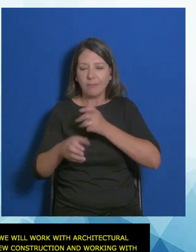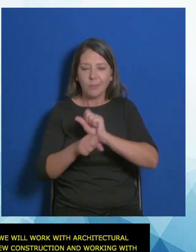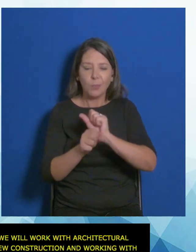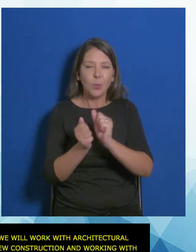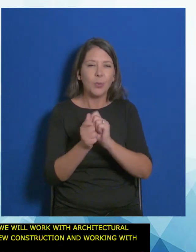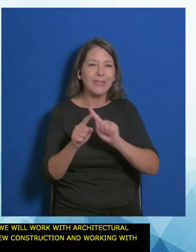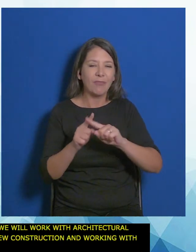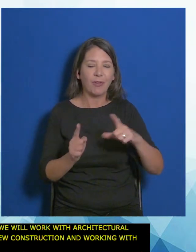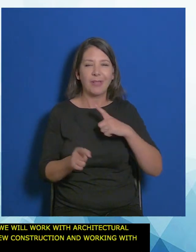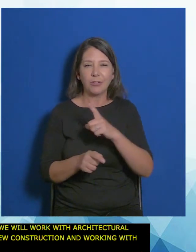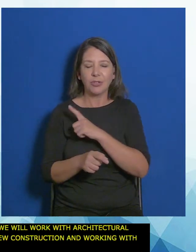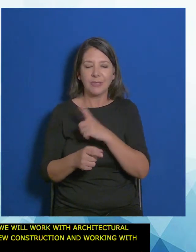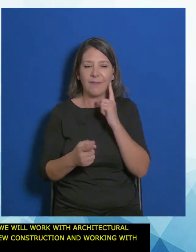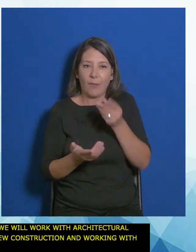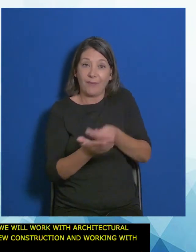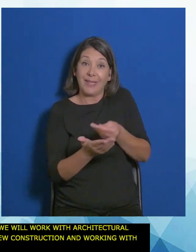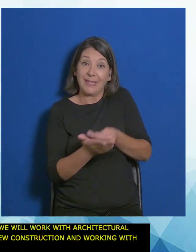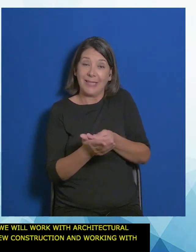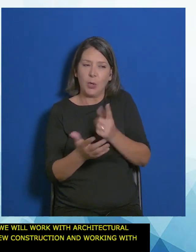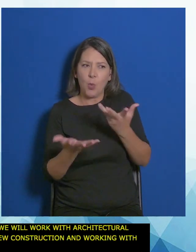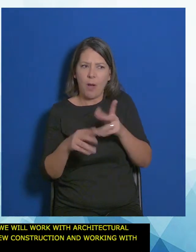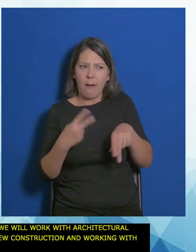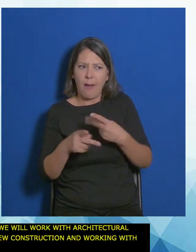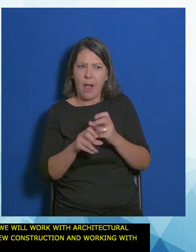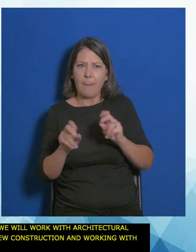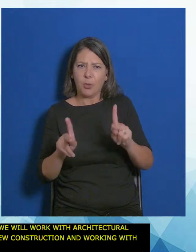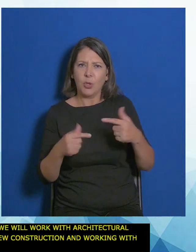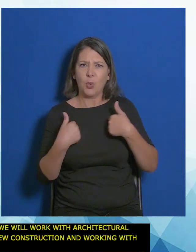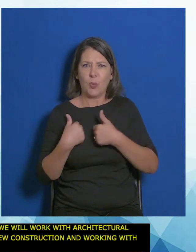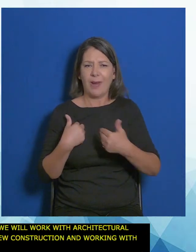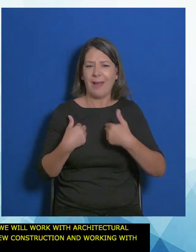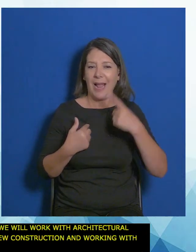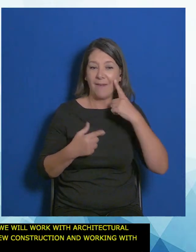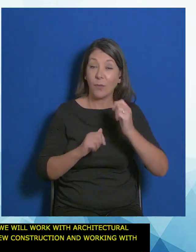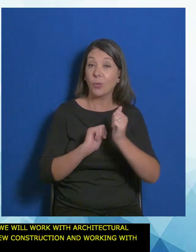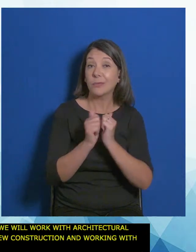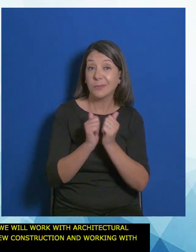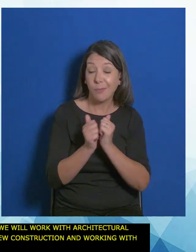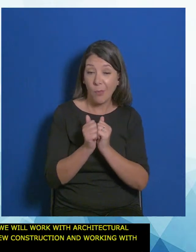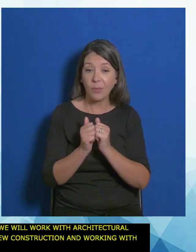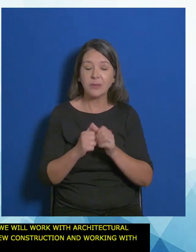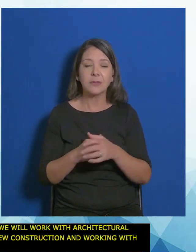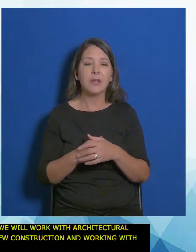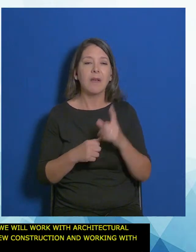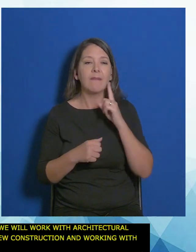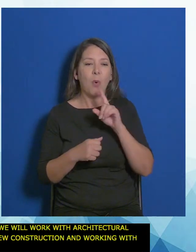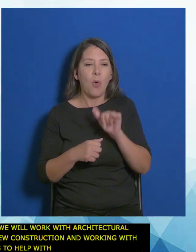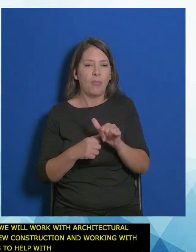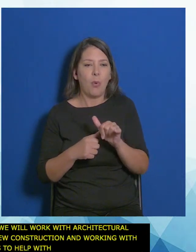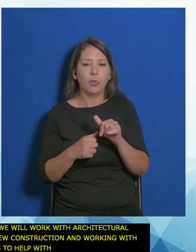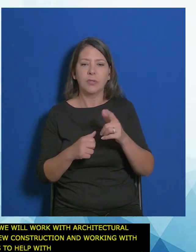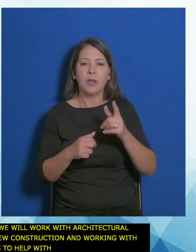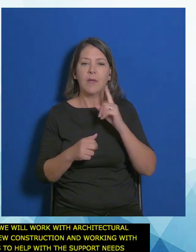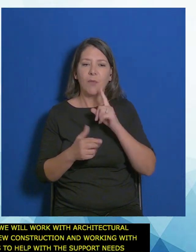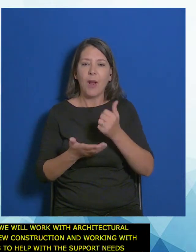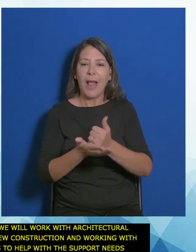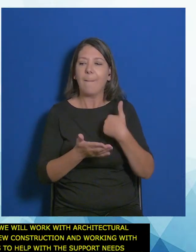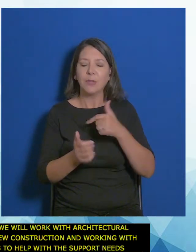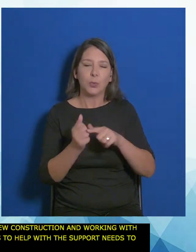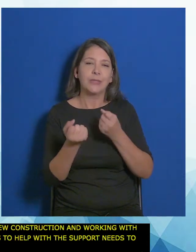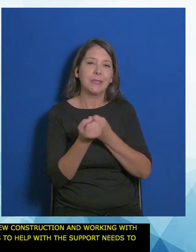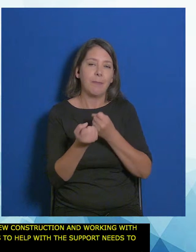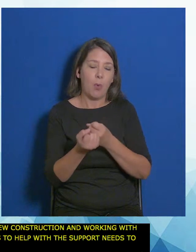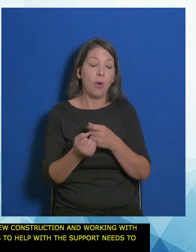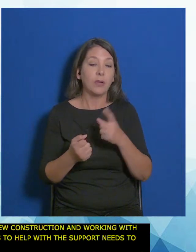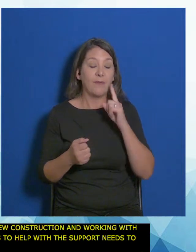legislatures, looking at funding opportunities to help us with those support needs to get those resources. We'll then